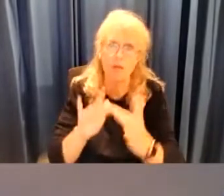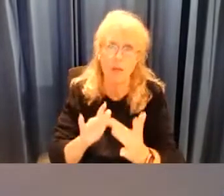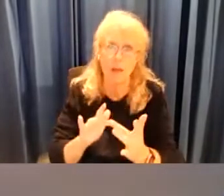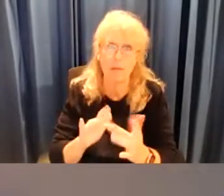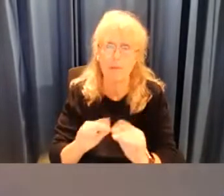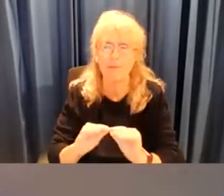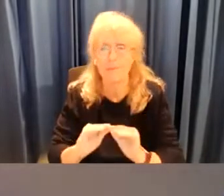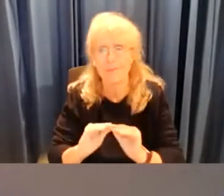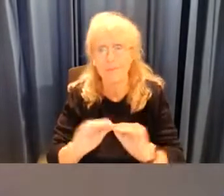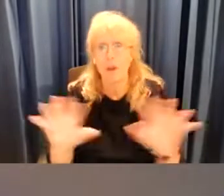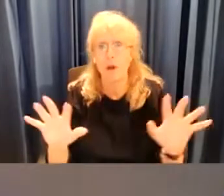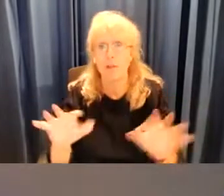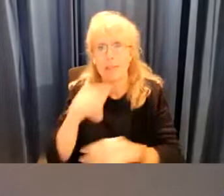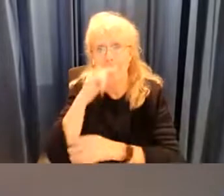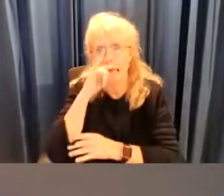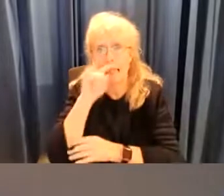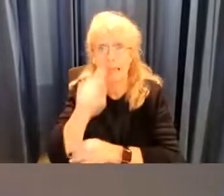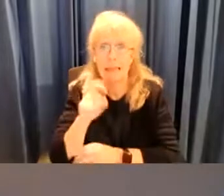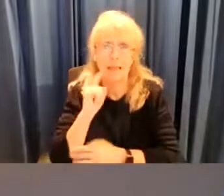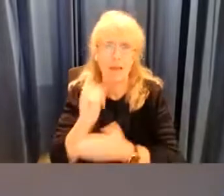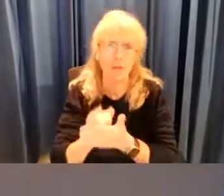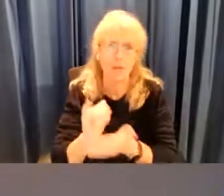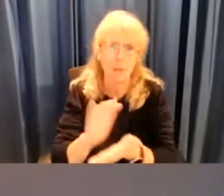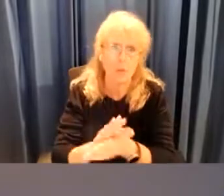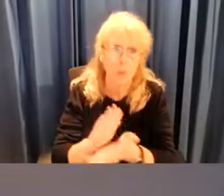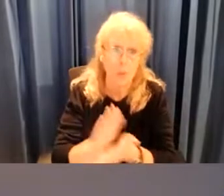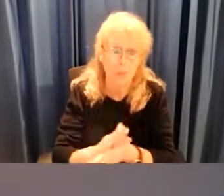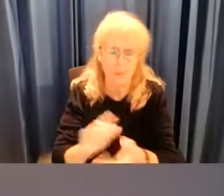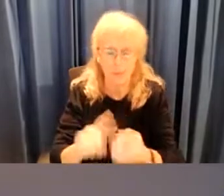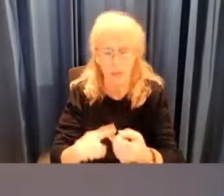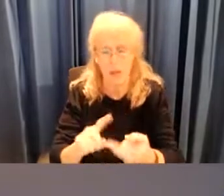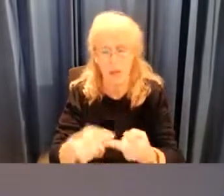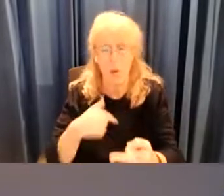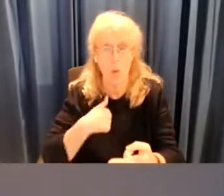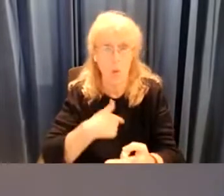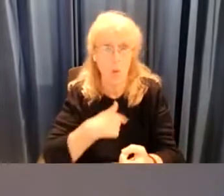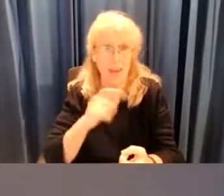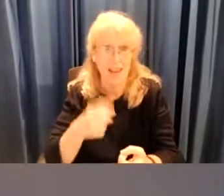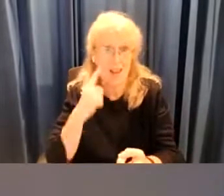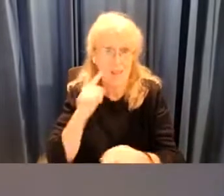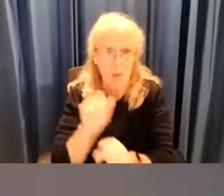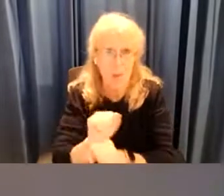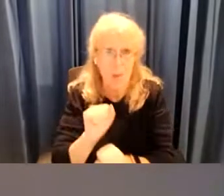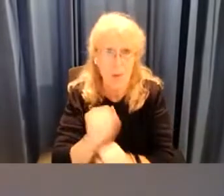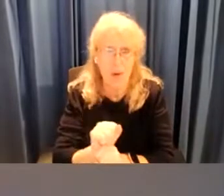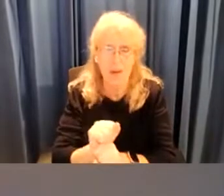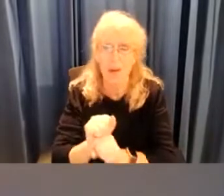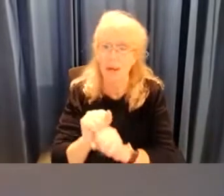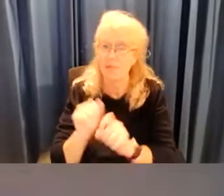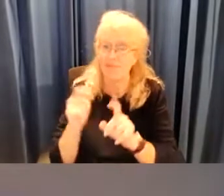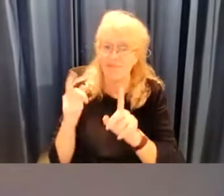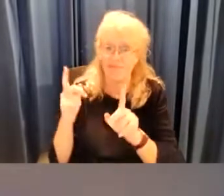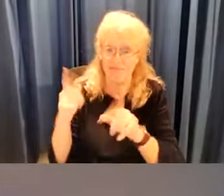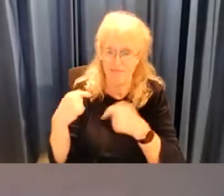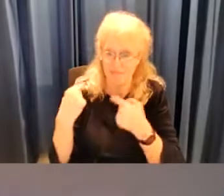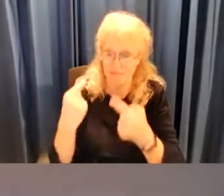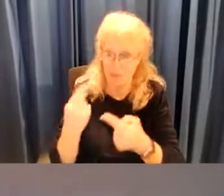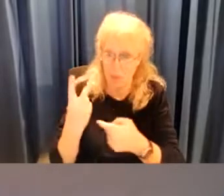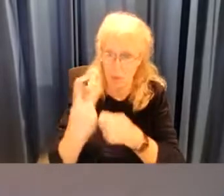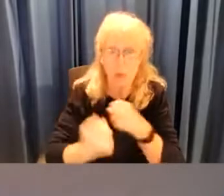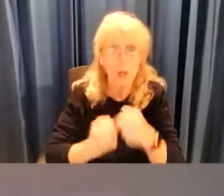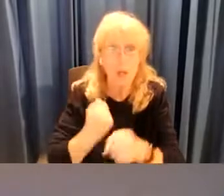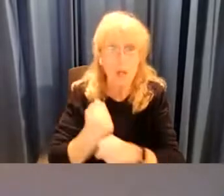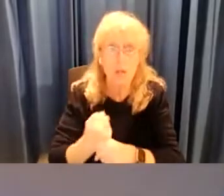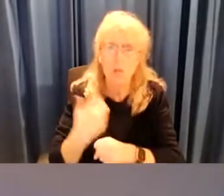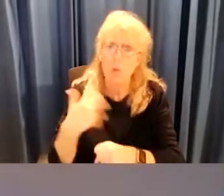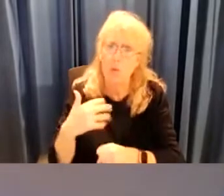Obviously, the kids need it for school. We need it for work. And during the last 2 years, we've spent a lot of time